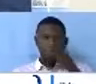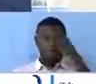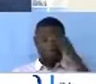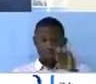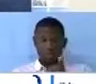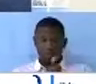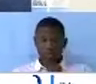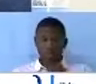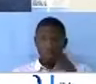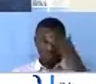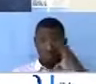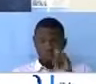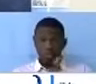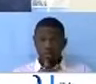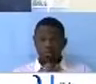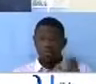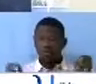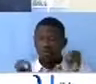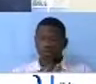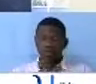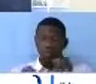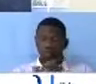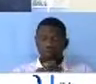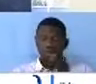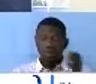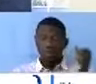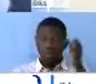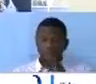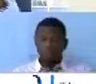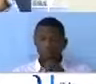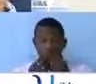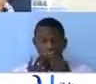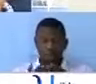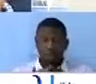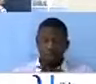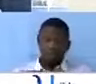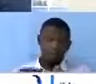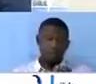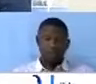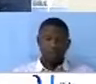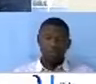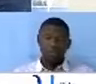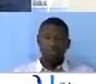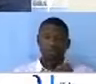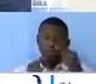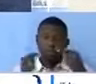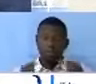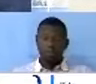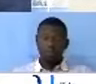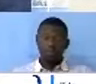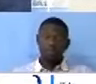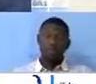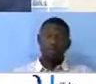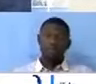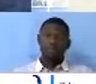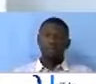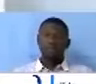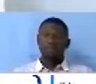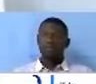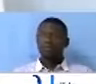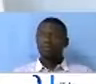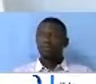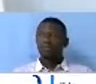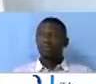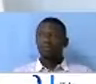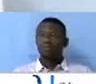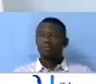Do you agree that nobody came out to say that these confessions, and no one will come out? No one.